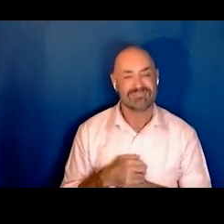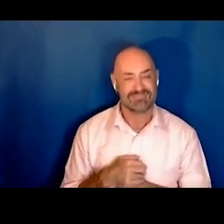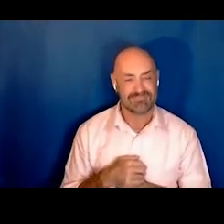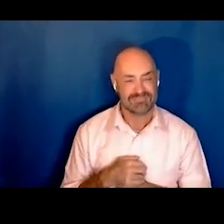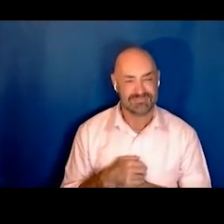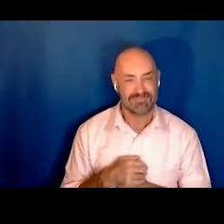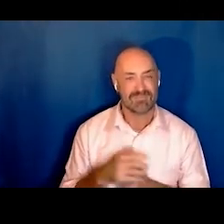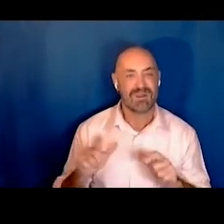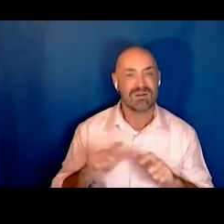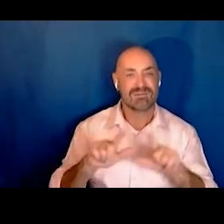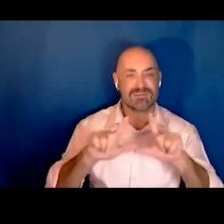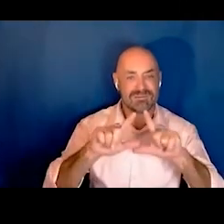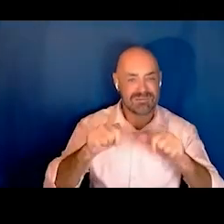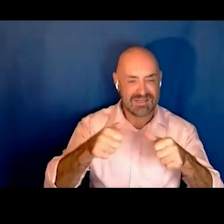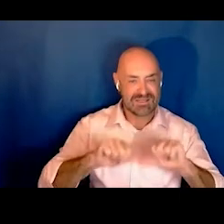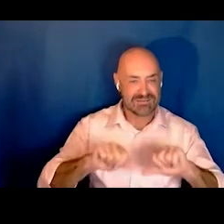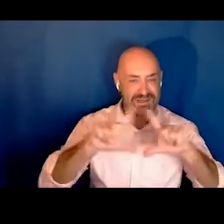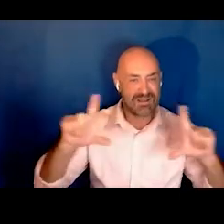next slide.